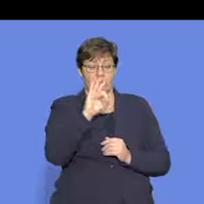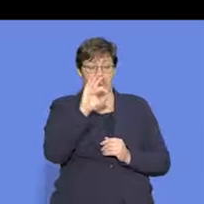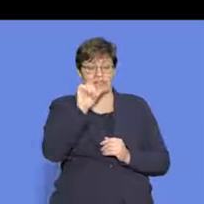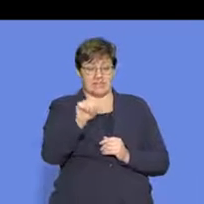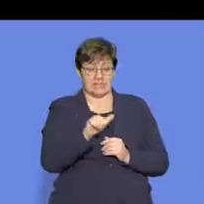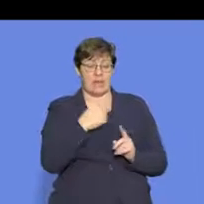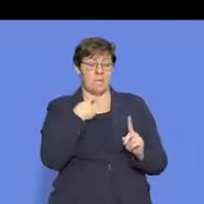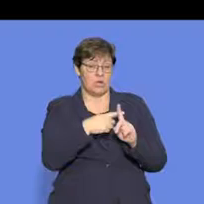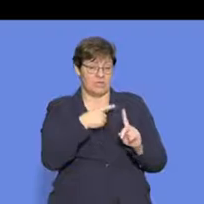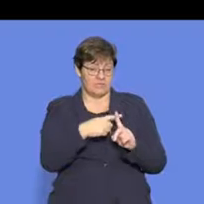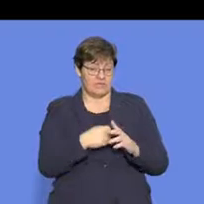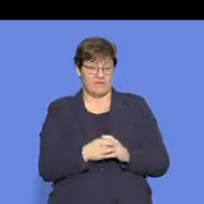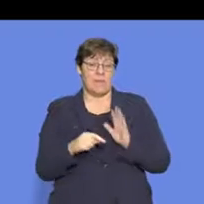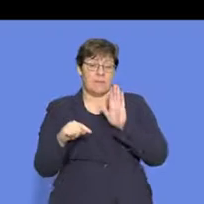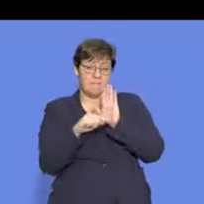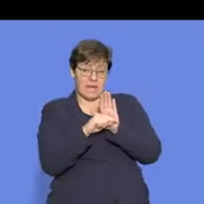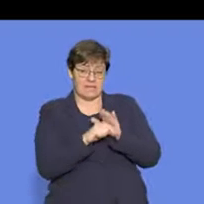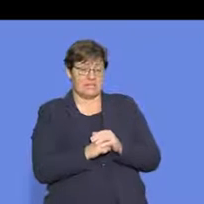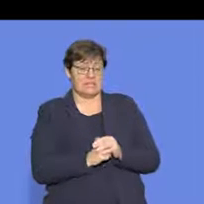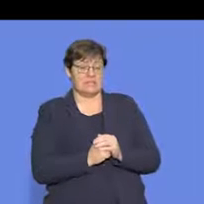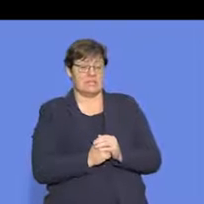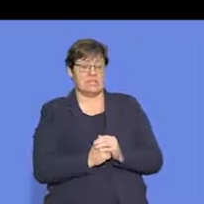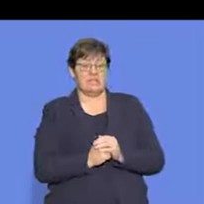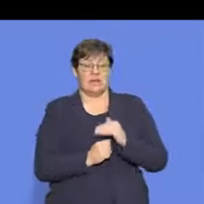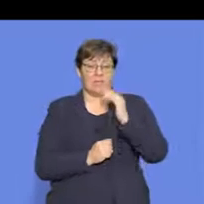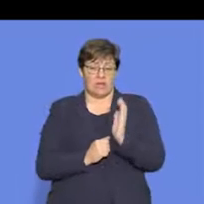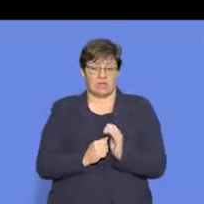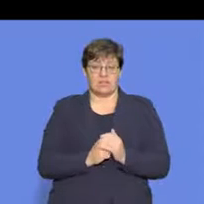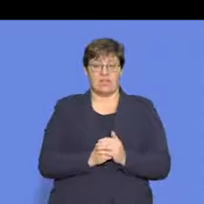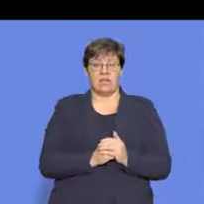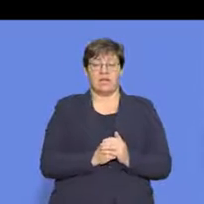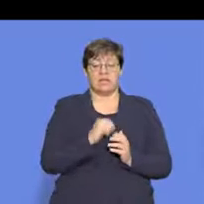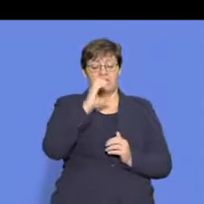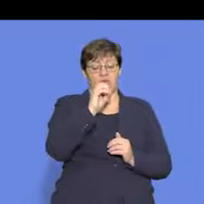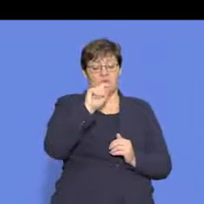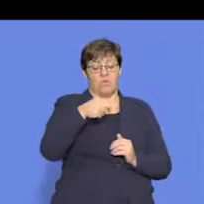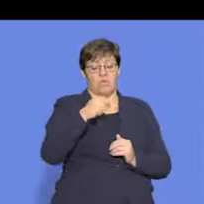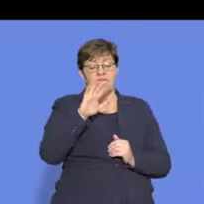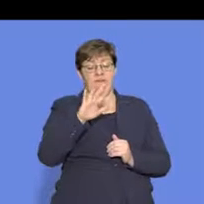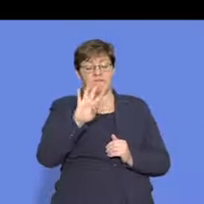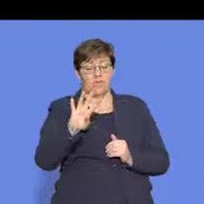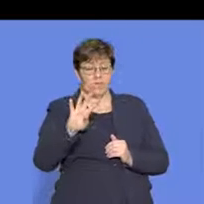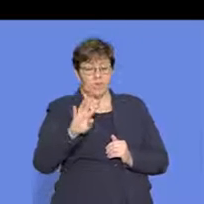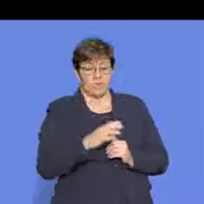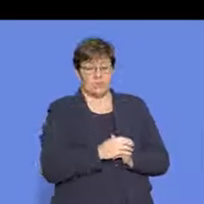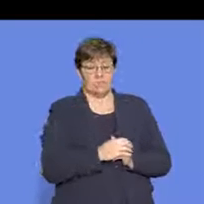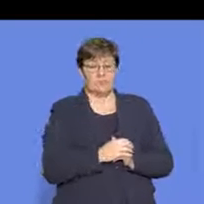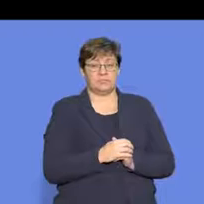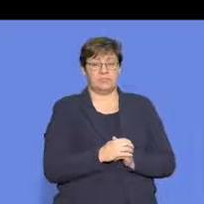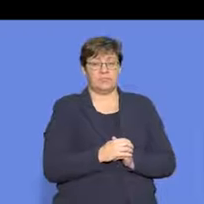1.36, and it's positive, minus, And then in brackets, we're going to put